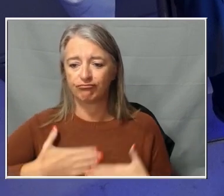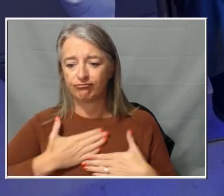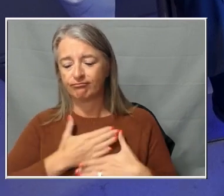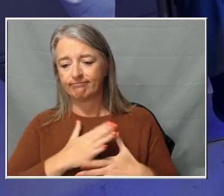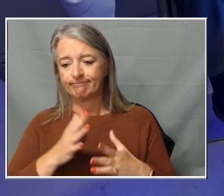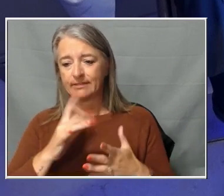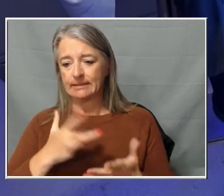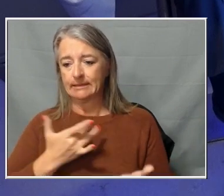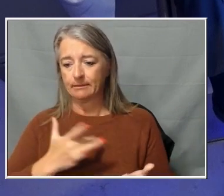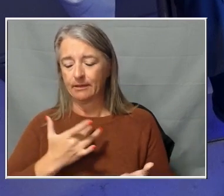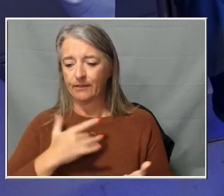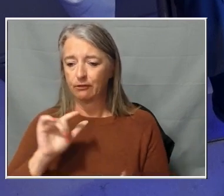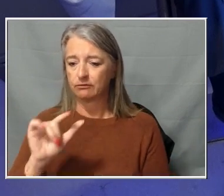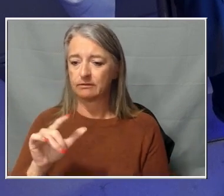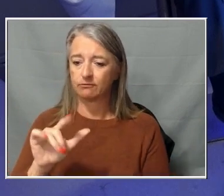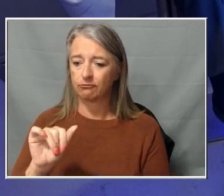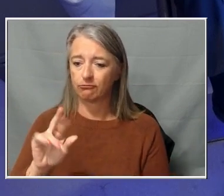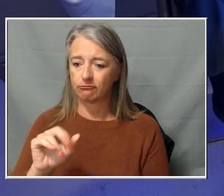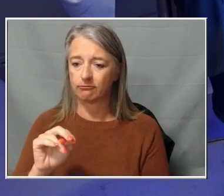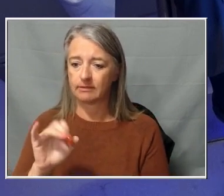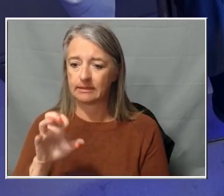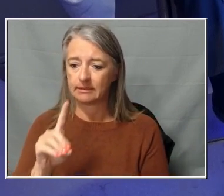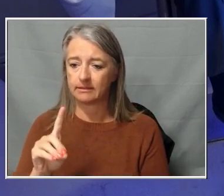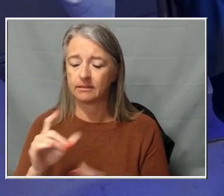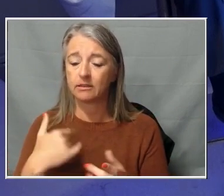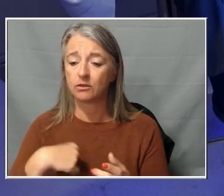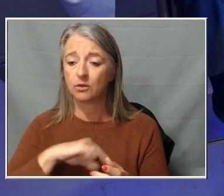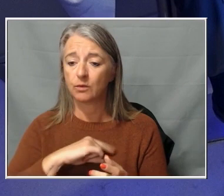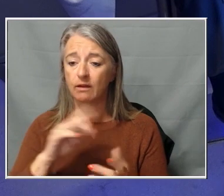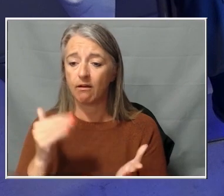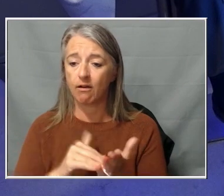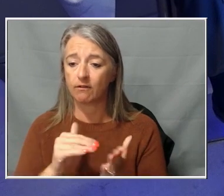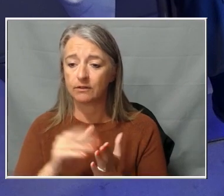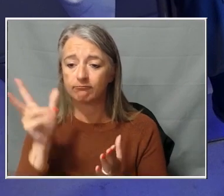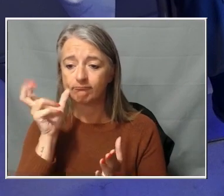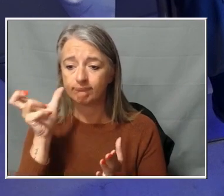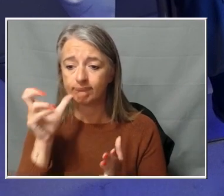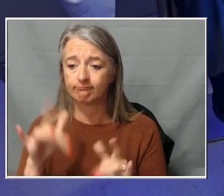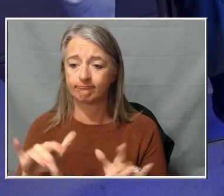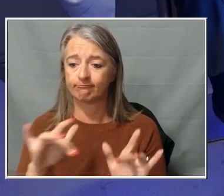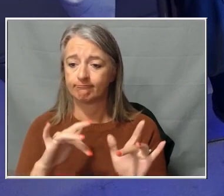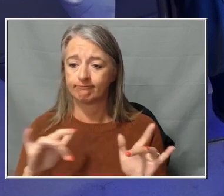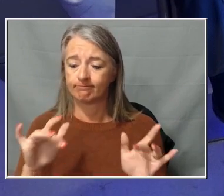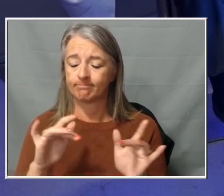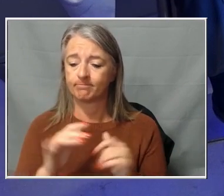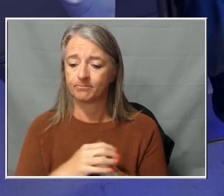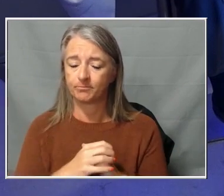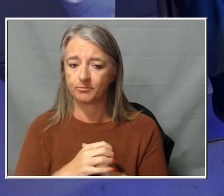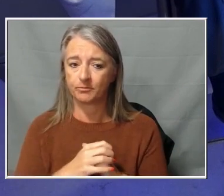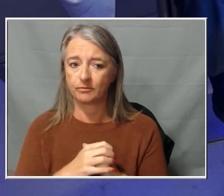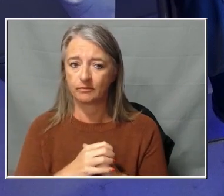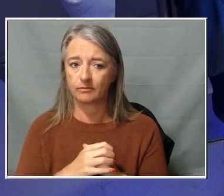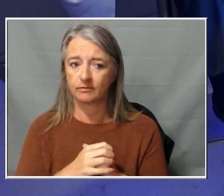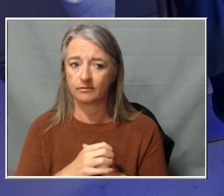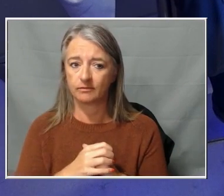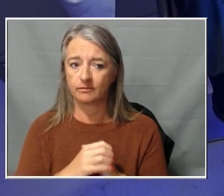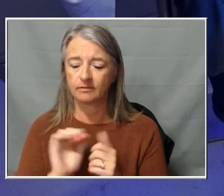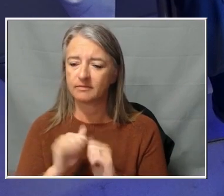granted when it's not able to happen. And Amanda, you said that you go back and often listen to that recording. What does that do for